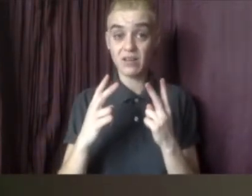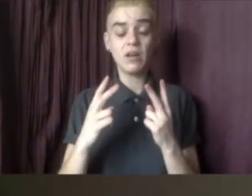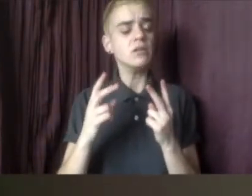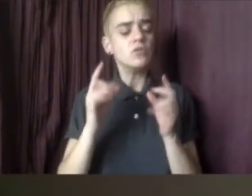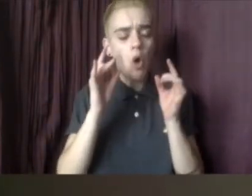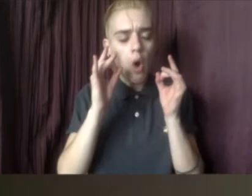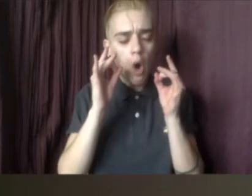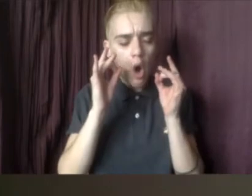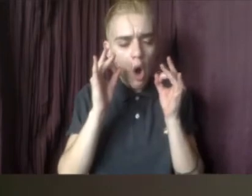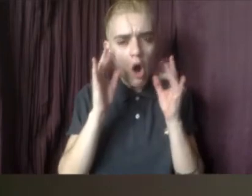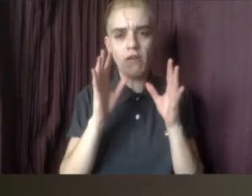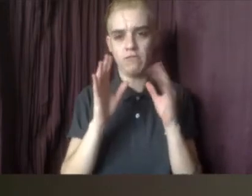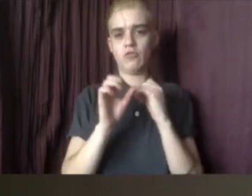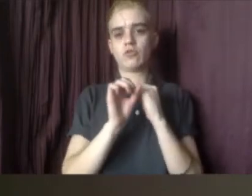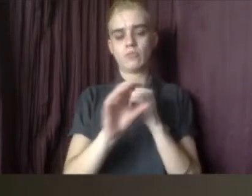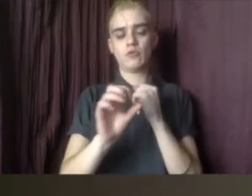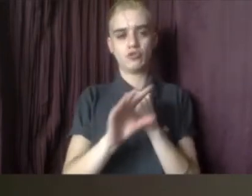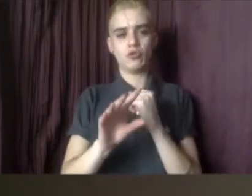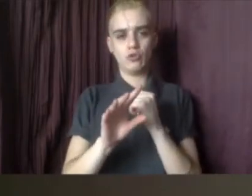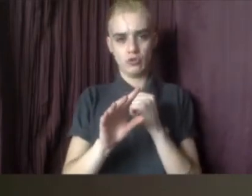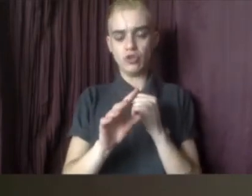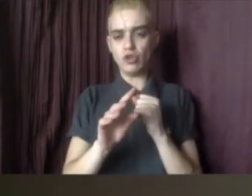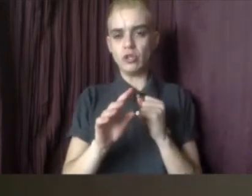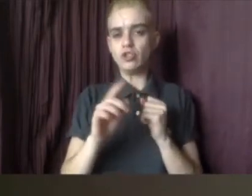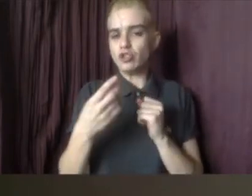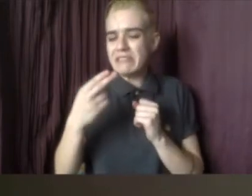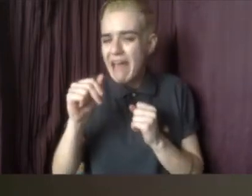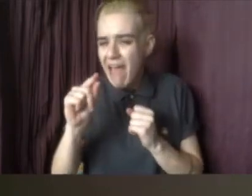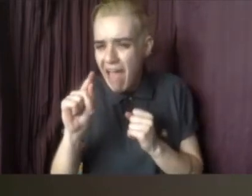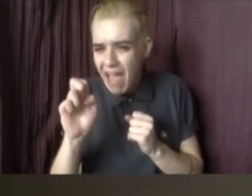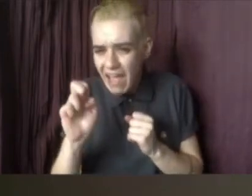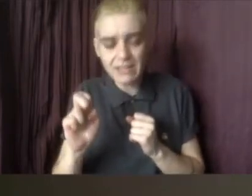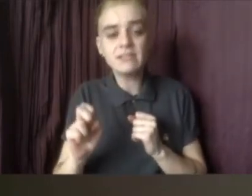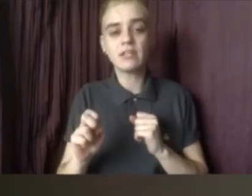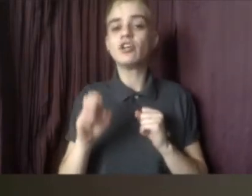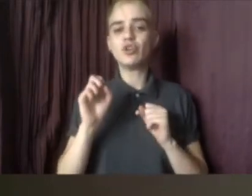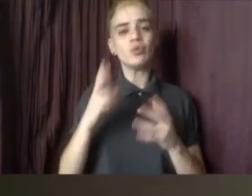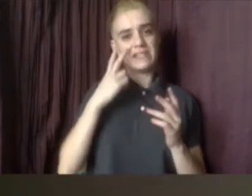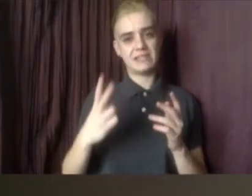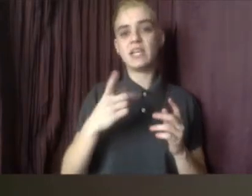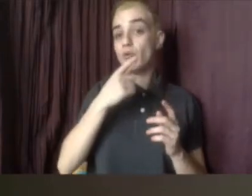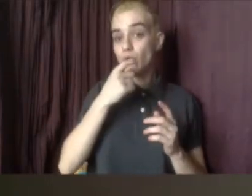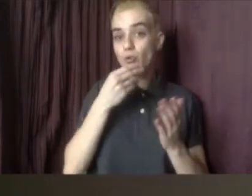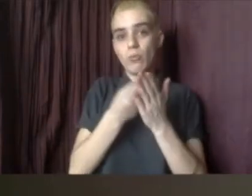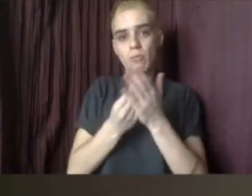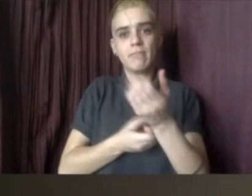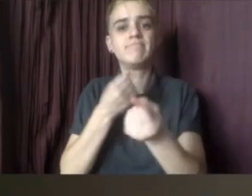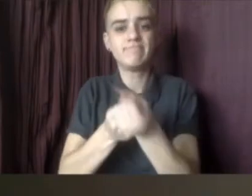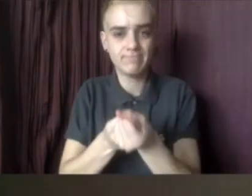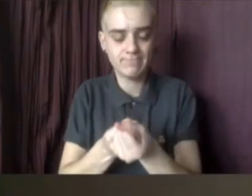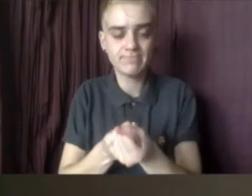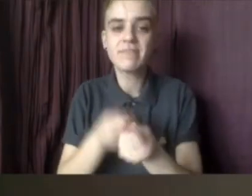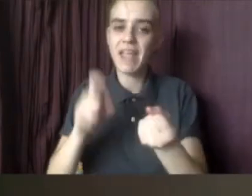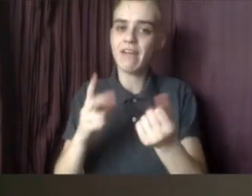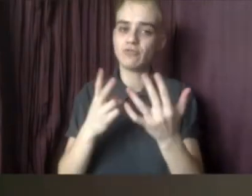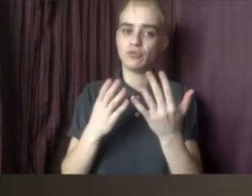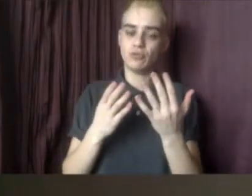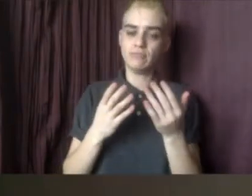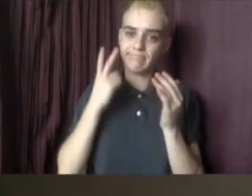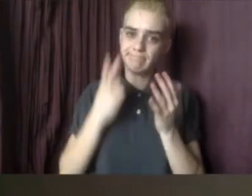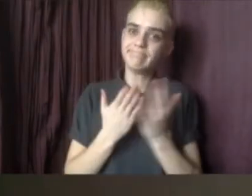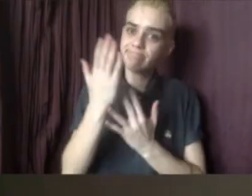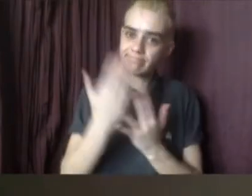United ruling, saying all of what we are saying about money in politics is contingent upon having a transparent